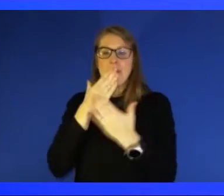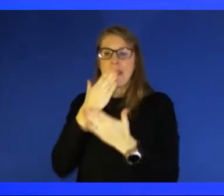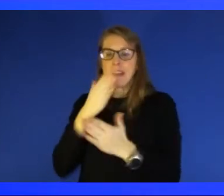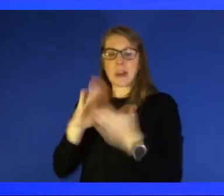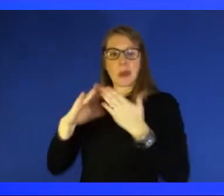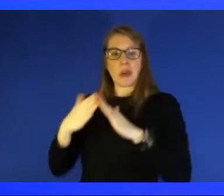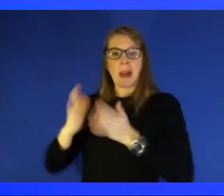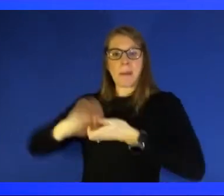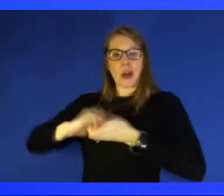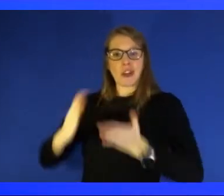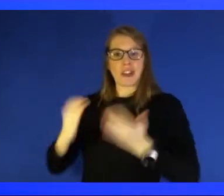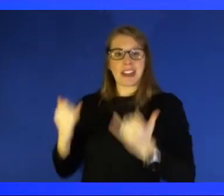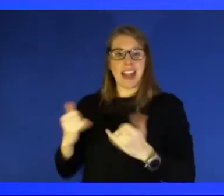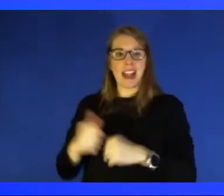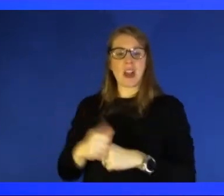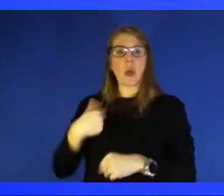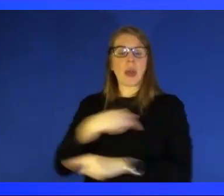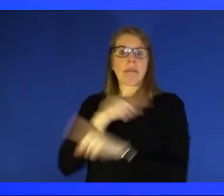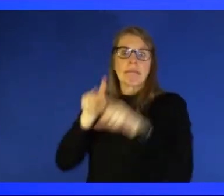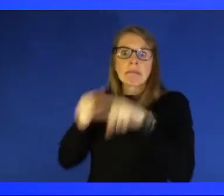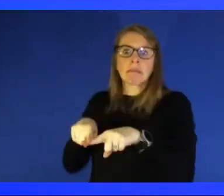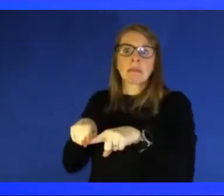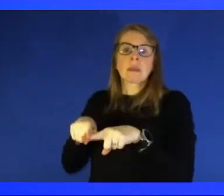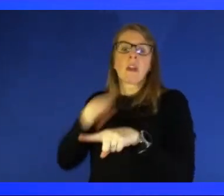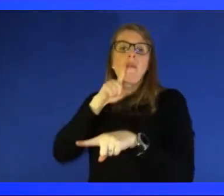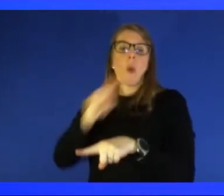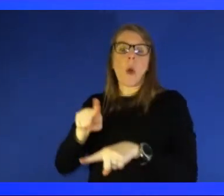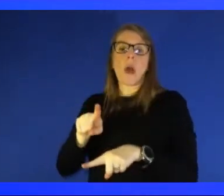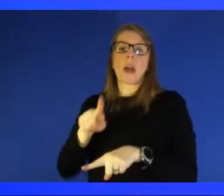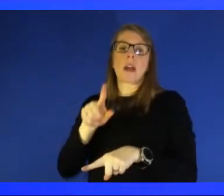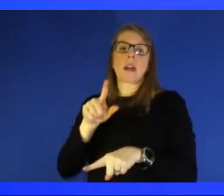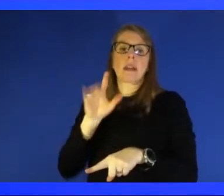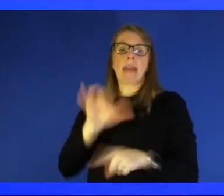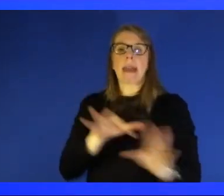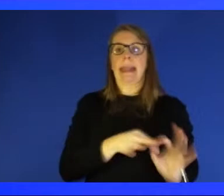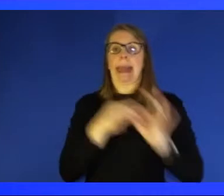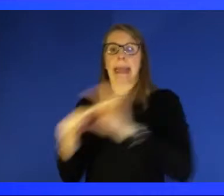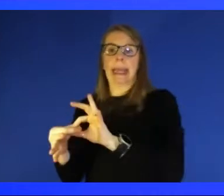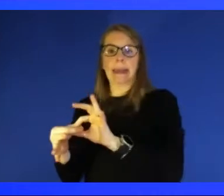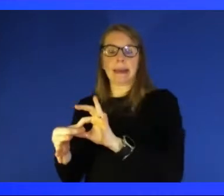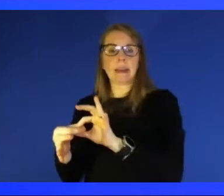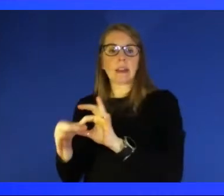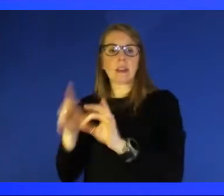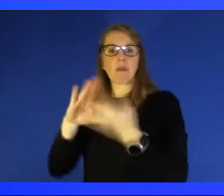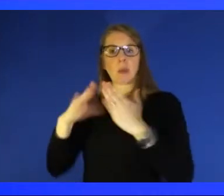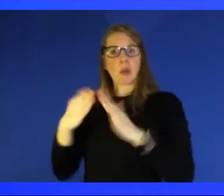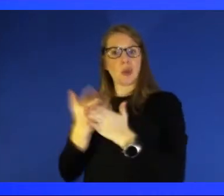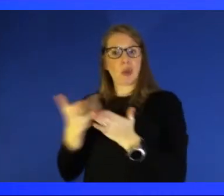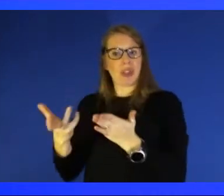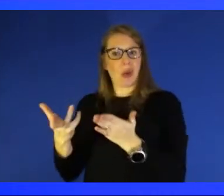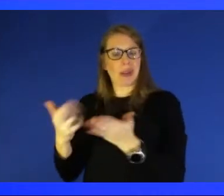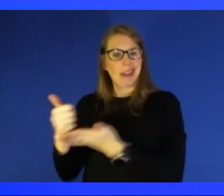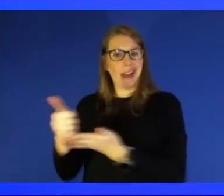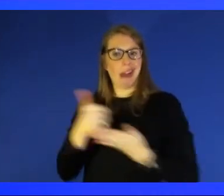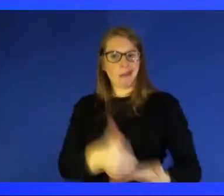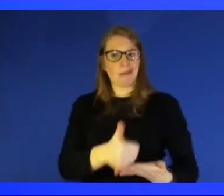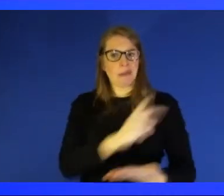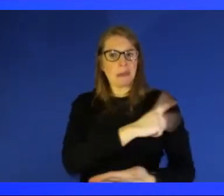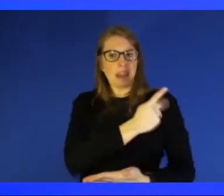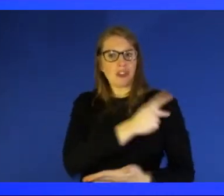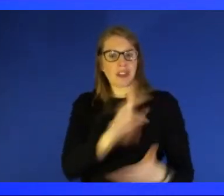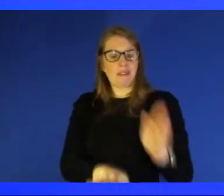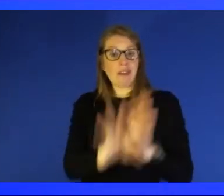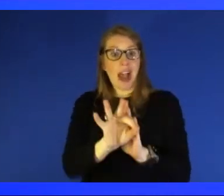on today. We rely on you so heavily for that linkage to the community resources to help patients find their